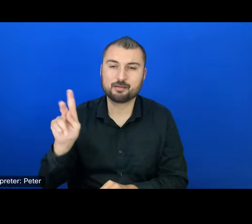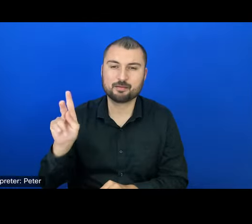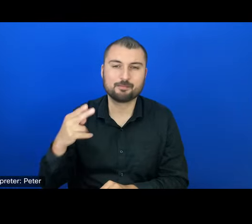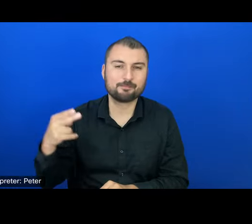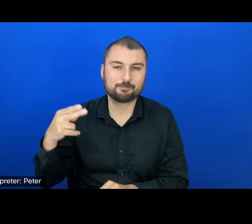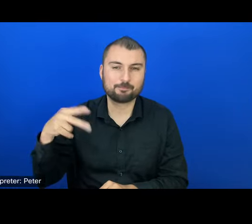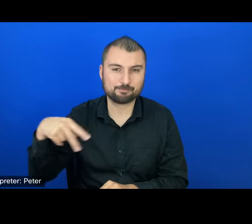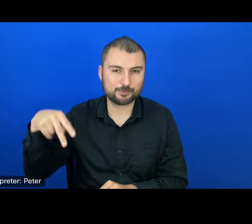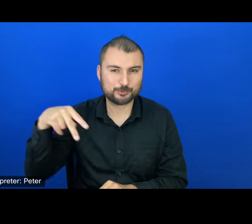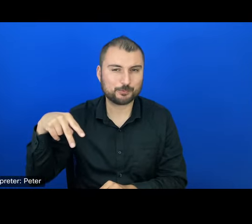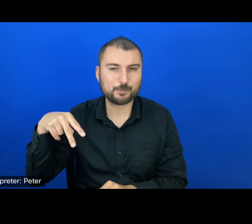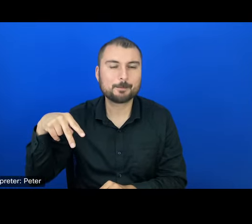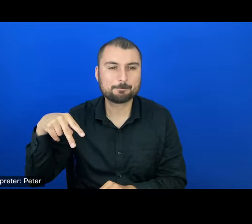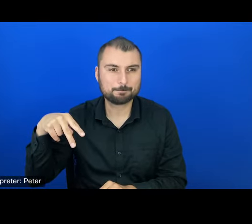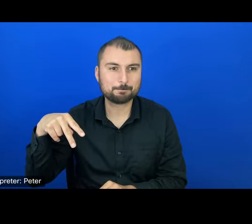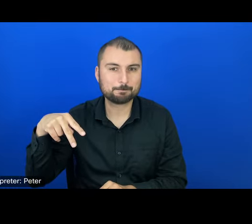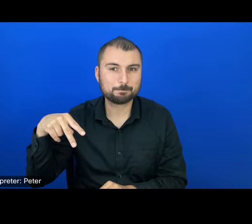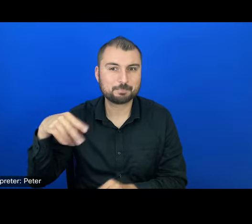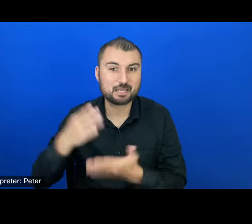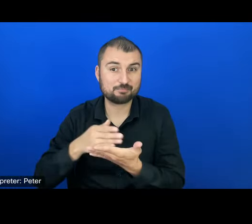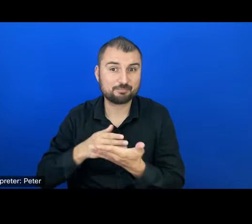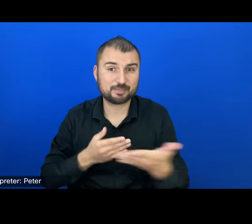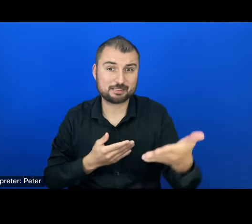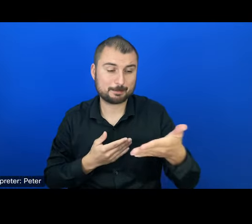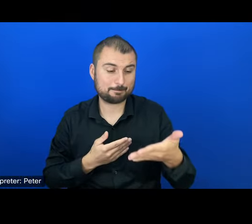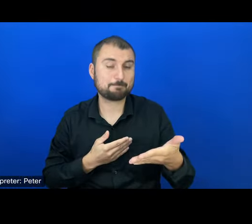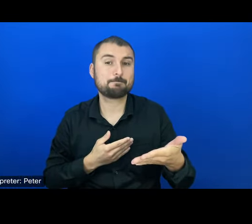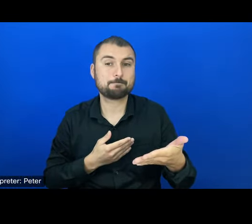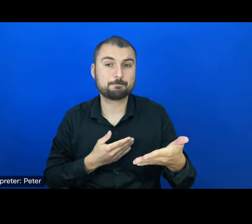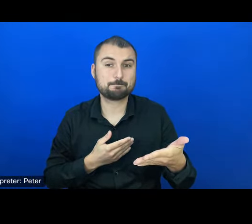Patrol as presented.